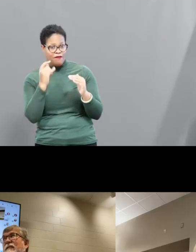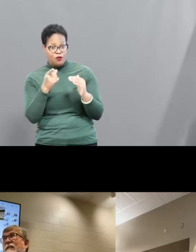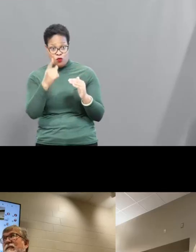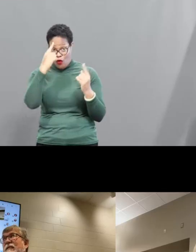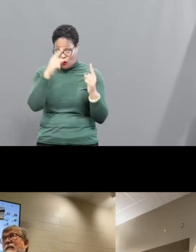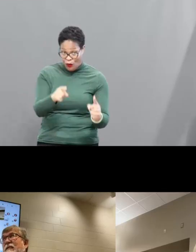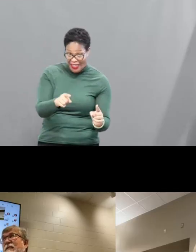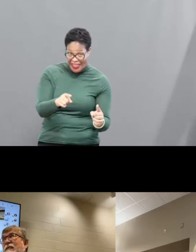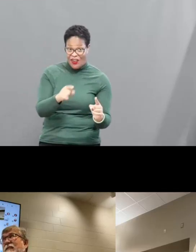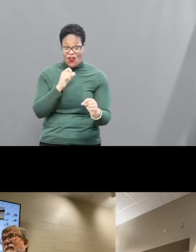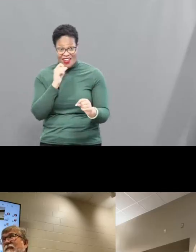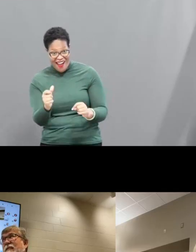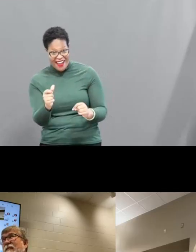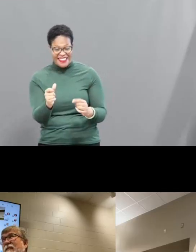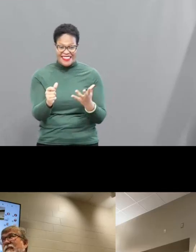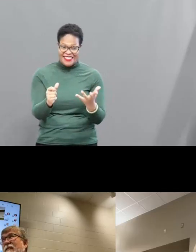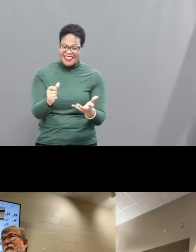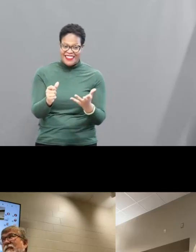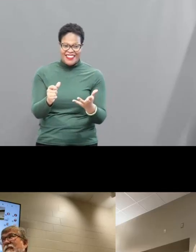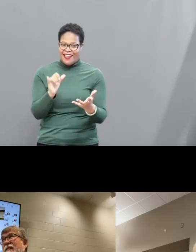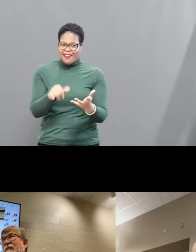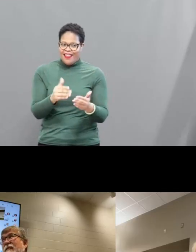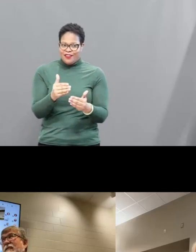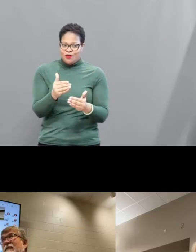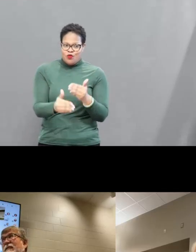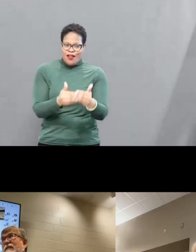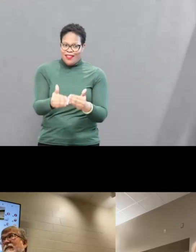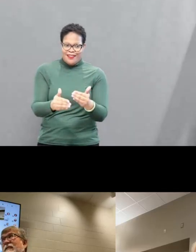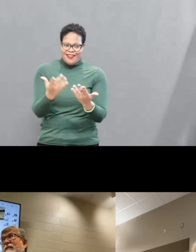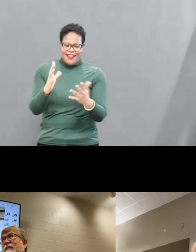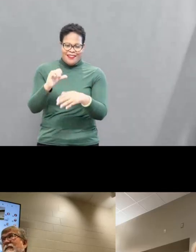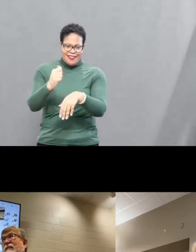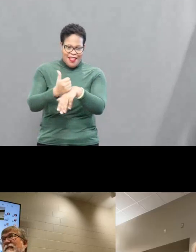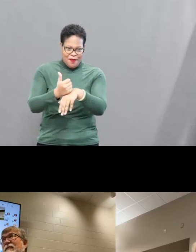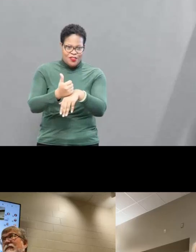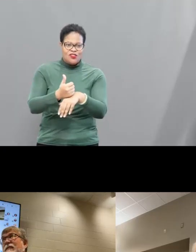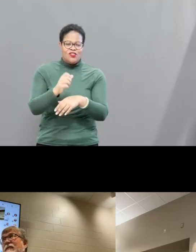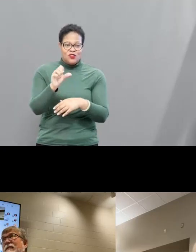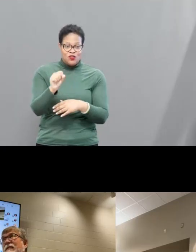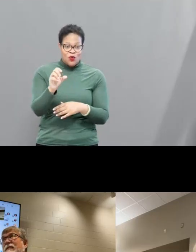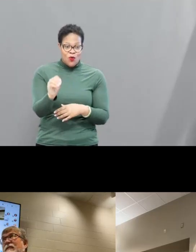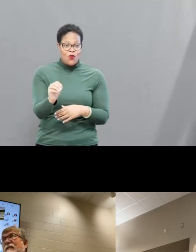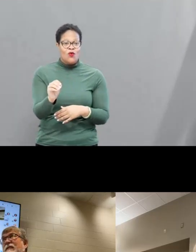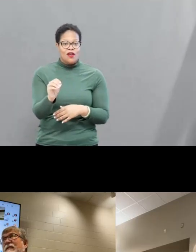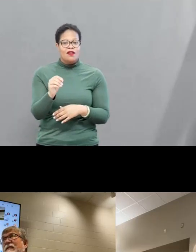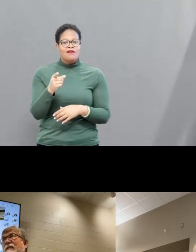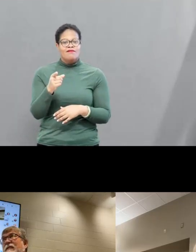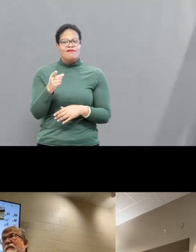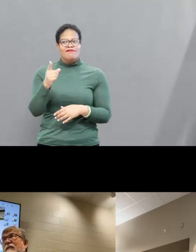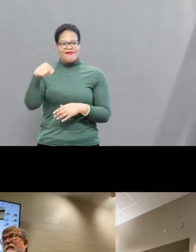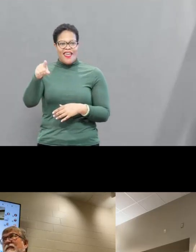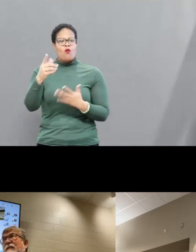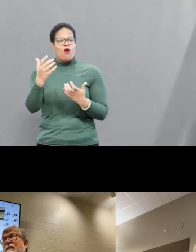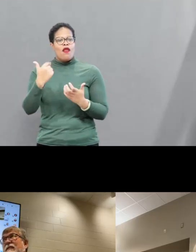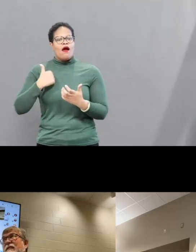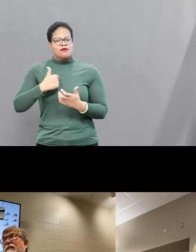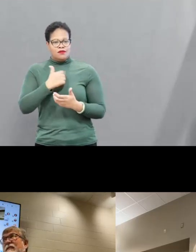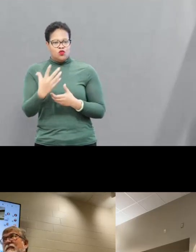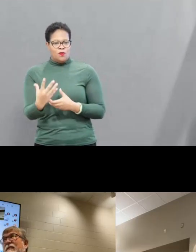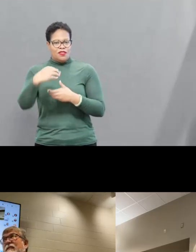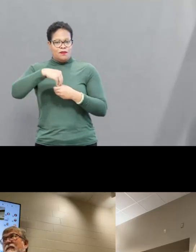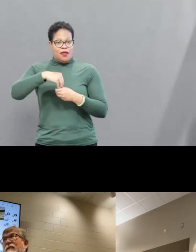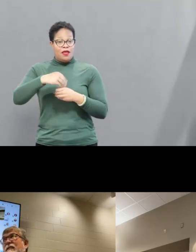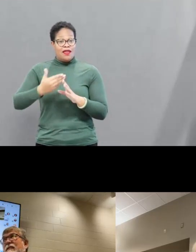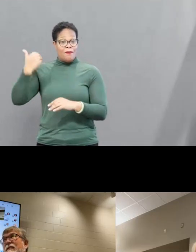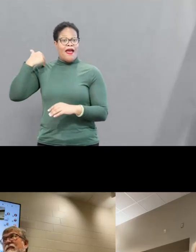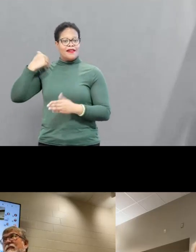you agree with that, that's the process that's in place. And so they're wanting us to participate. In the